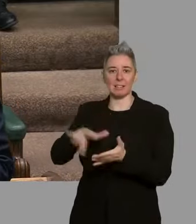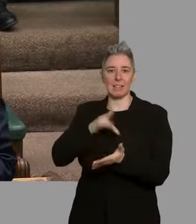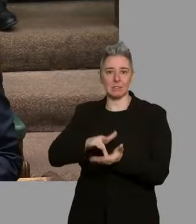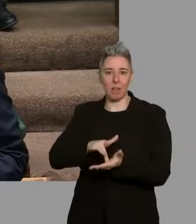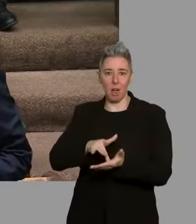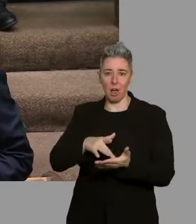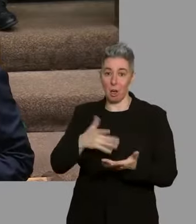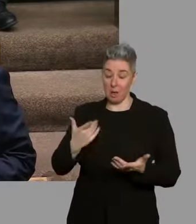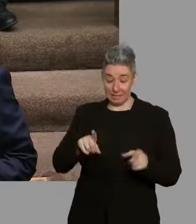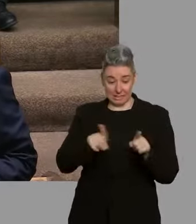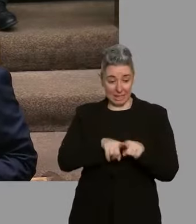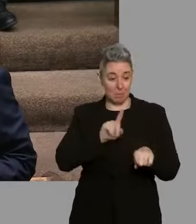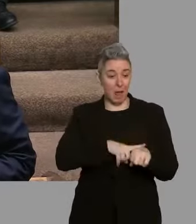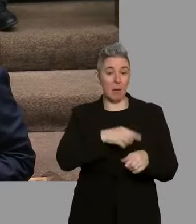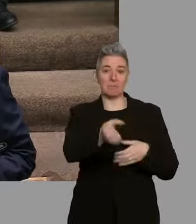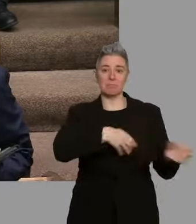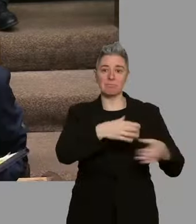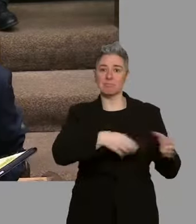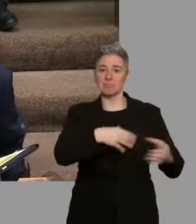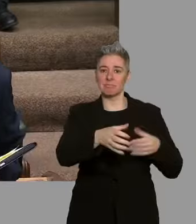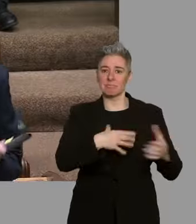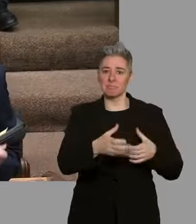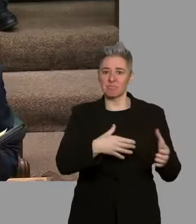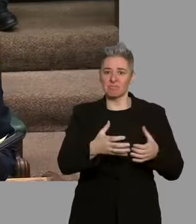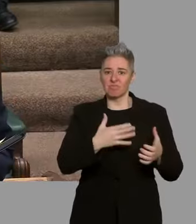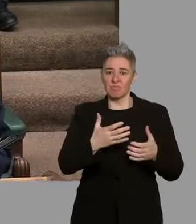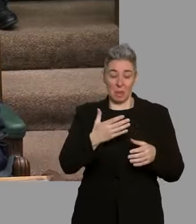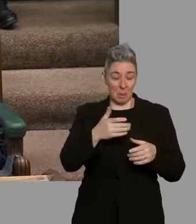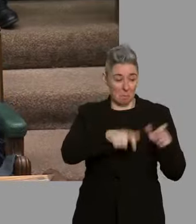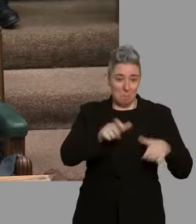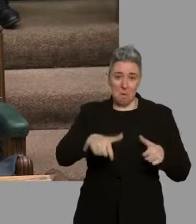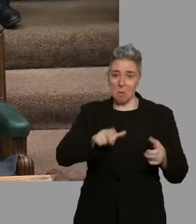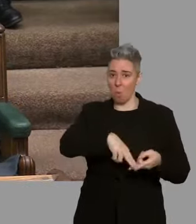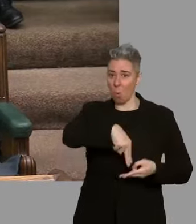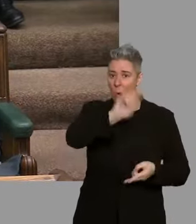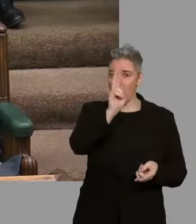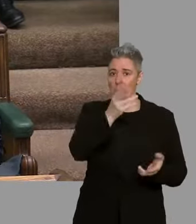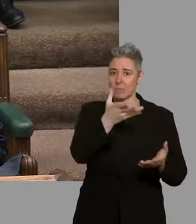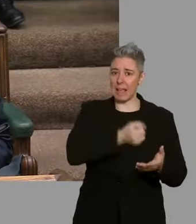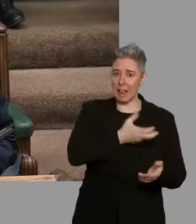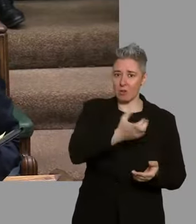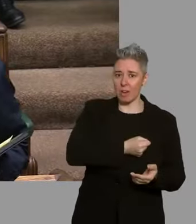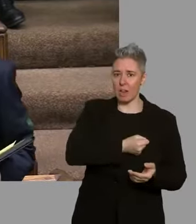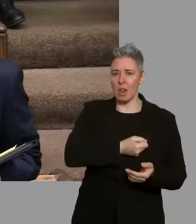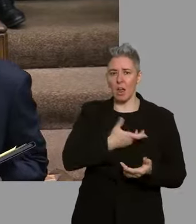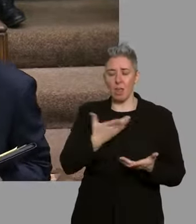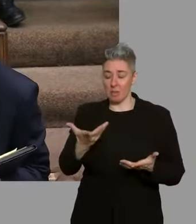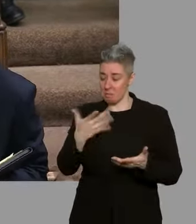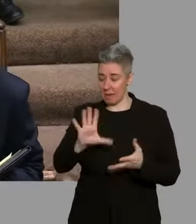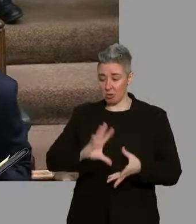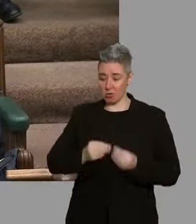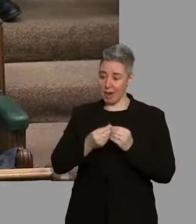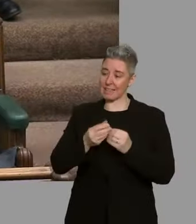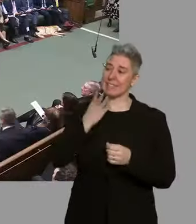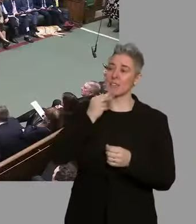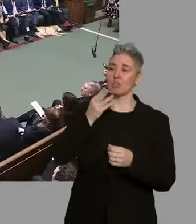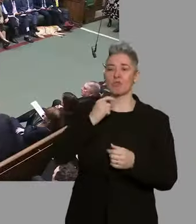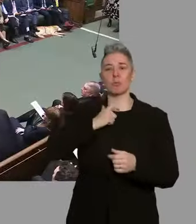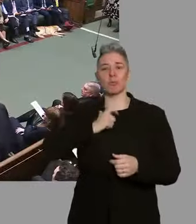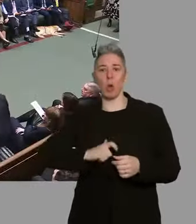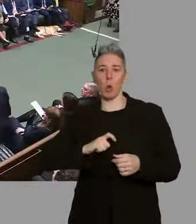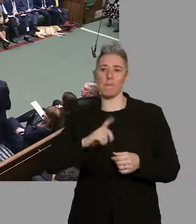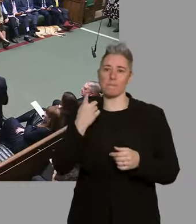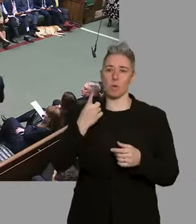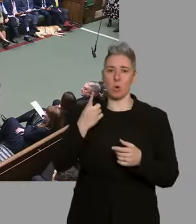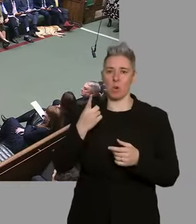day. It's never been approved by the council. It's never been advertised as a job. Margaret's right to be angry, isn't she, Prime Minister?